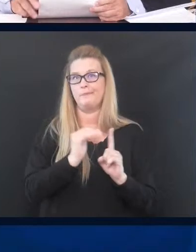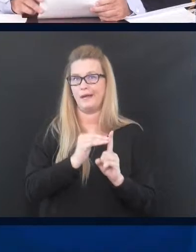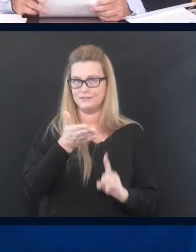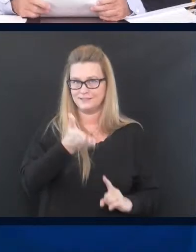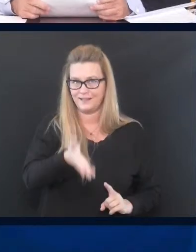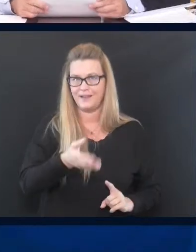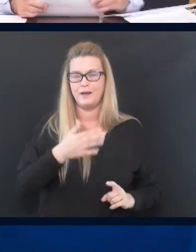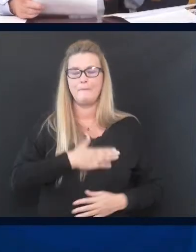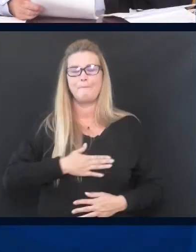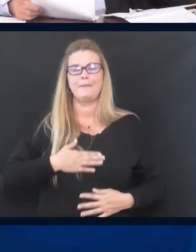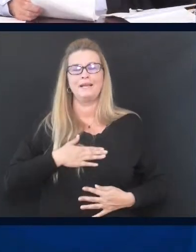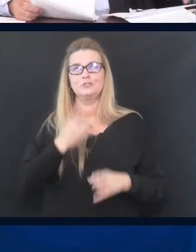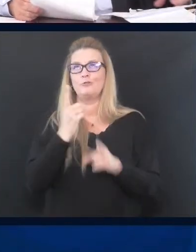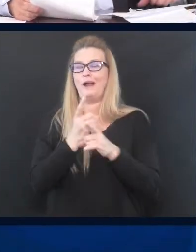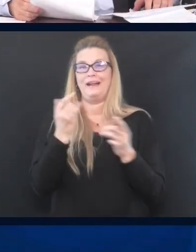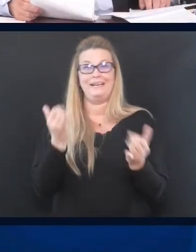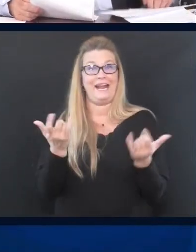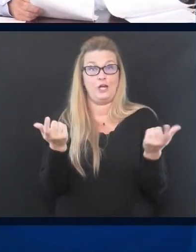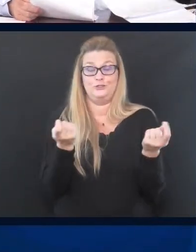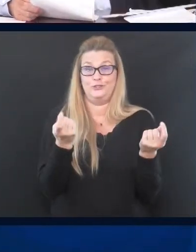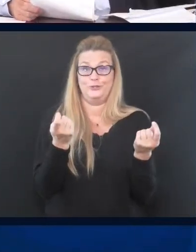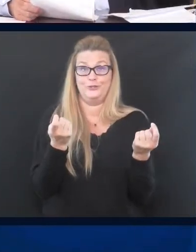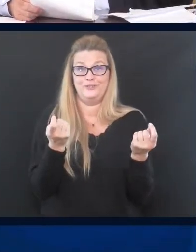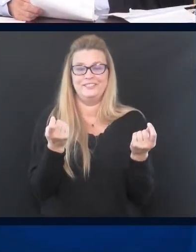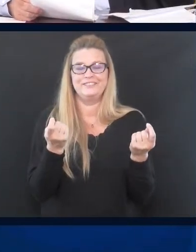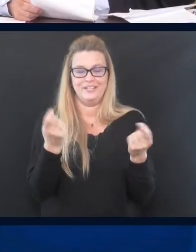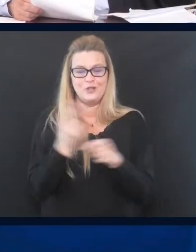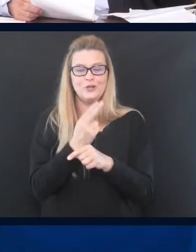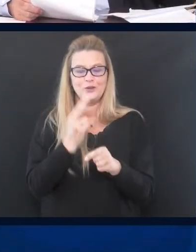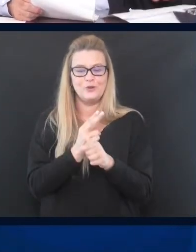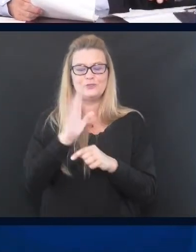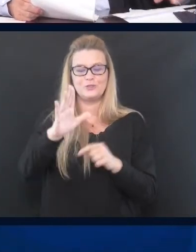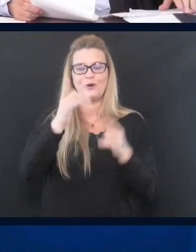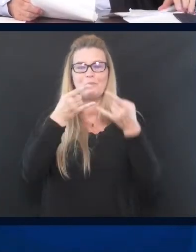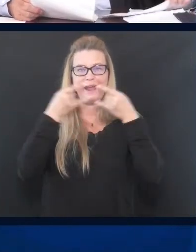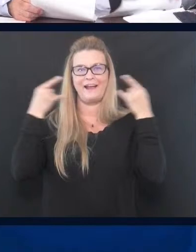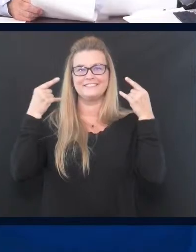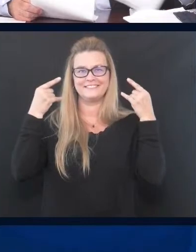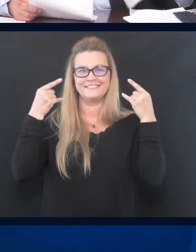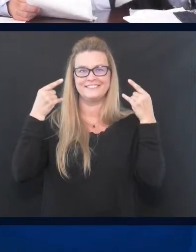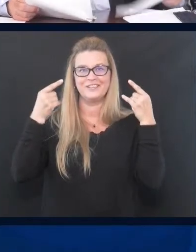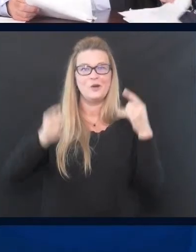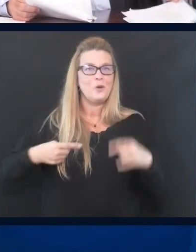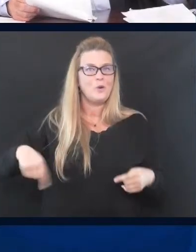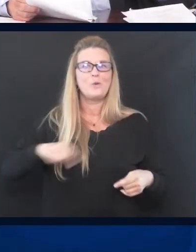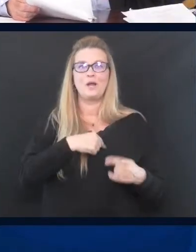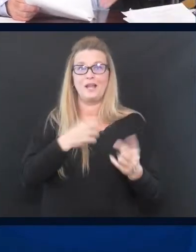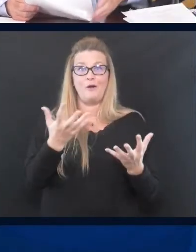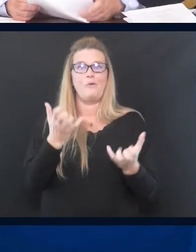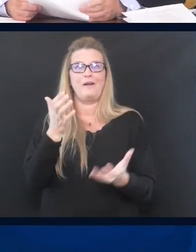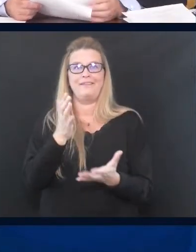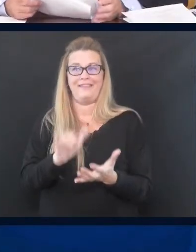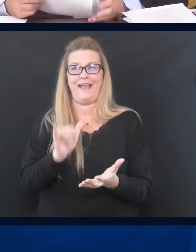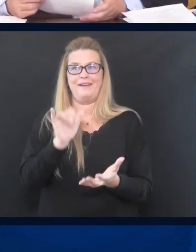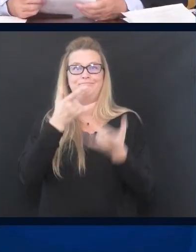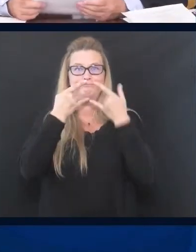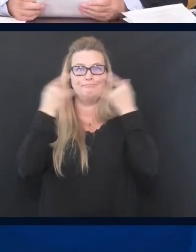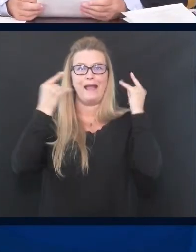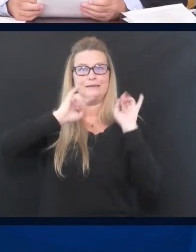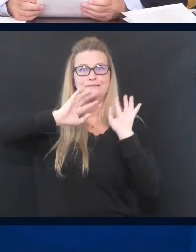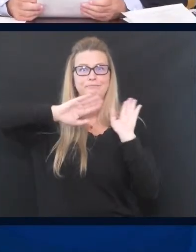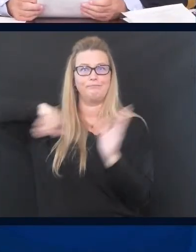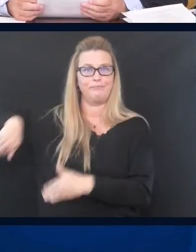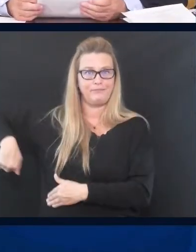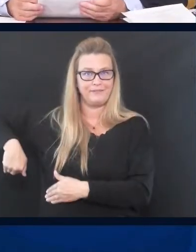your best defense right now is wearing this mask, but God knows we all want rid of that mask. You got to just help